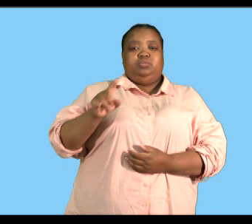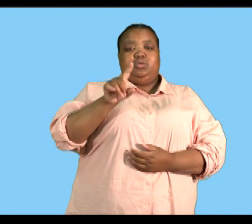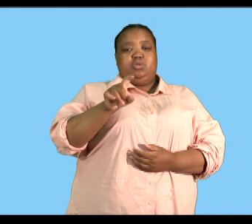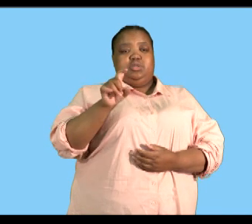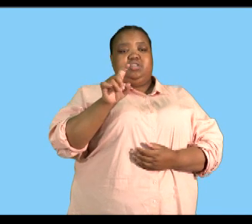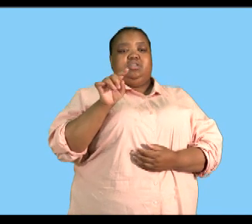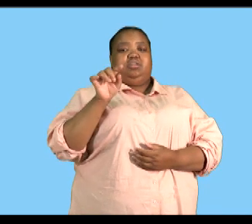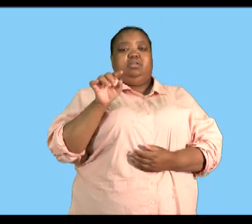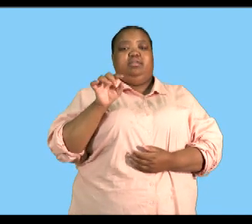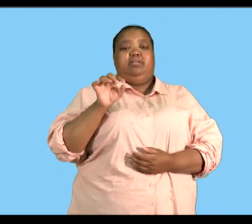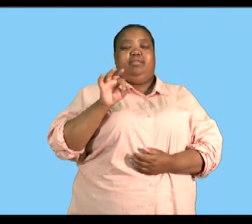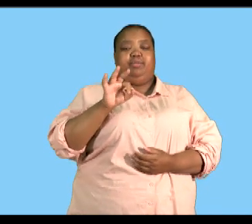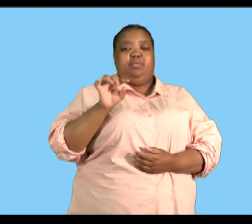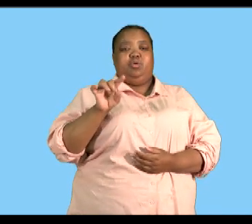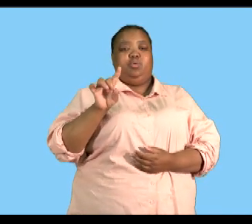to question